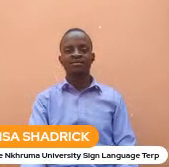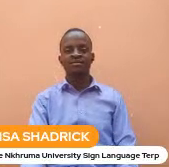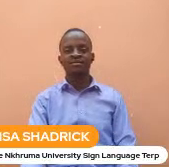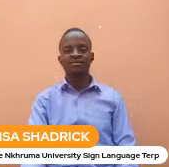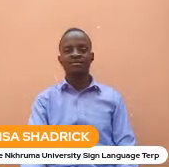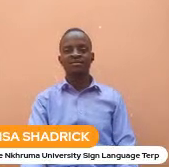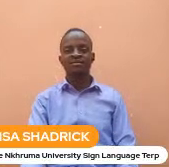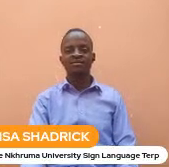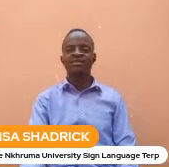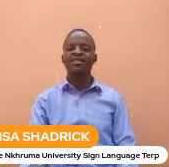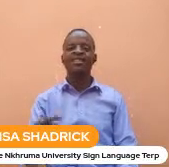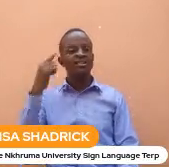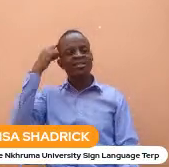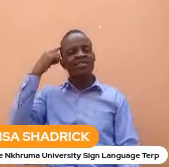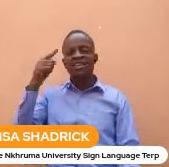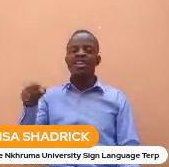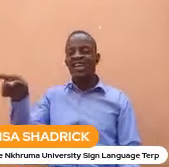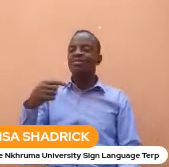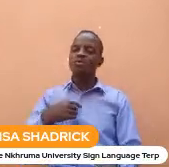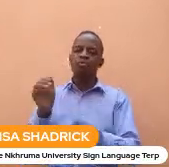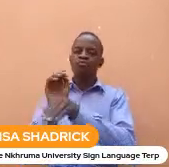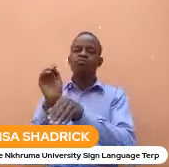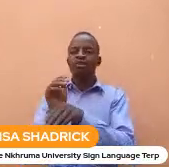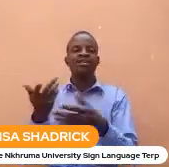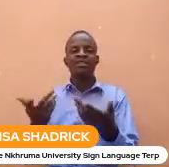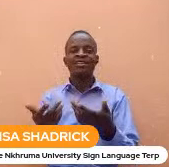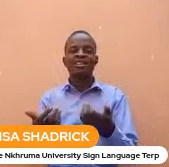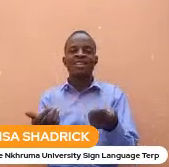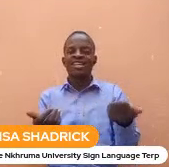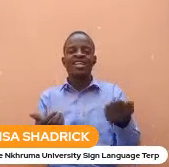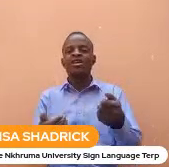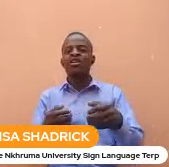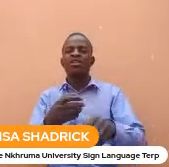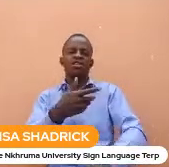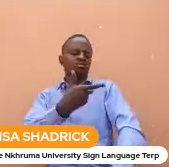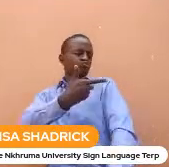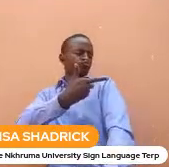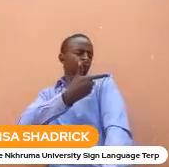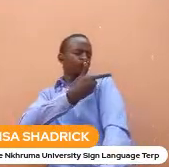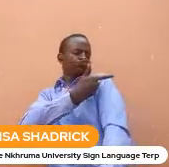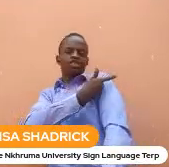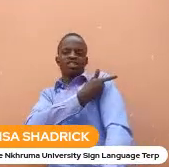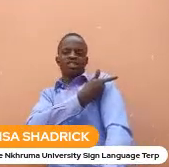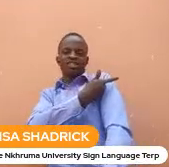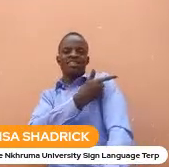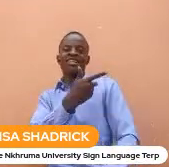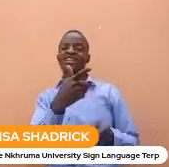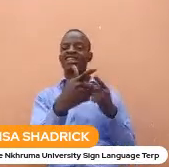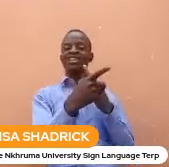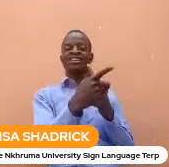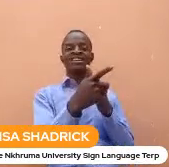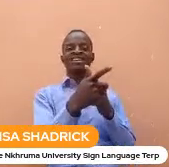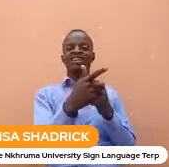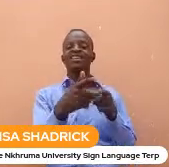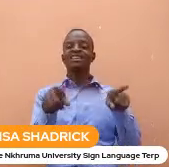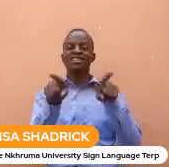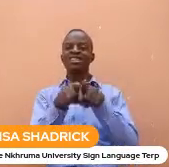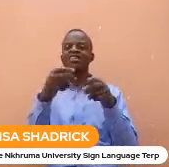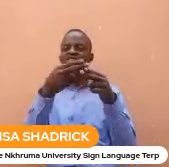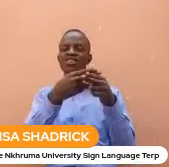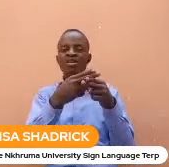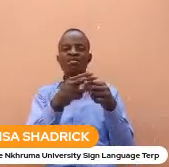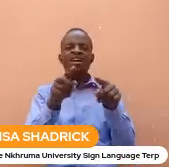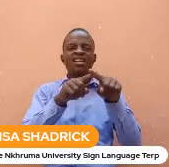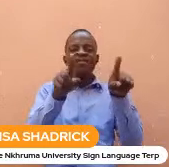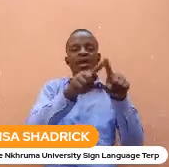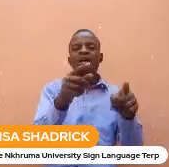them. I think the only one that you lifted was the injections, the injectables. Those are also short term. They vary from 2 months to